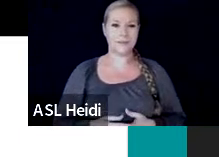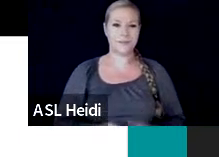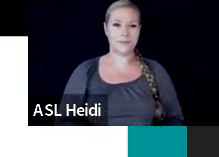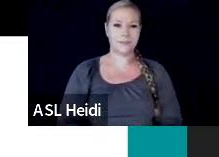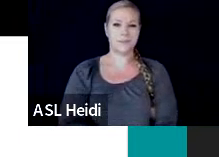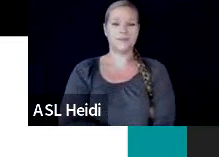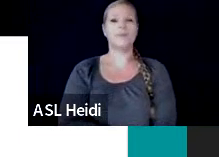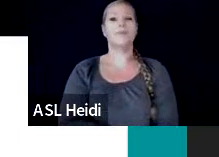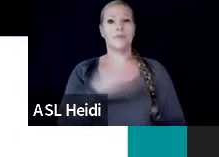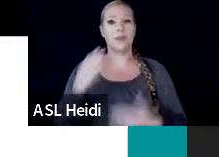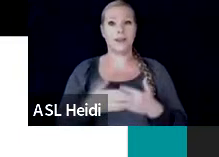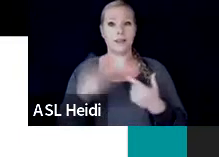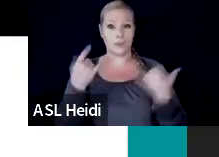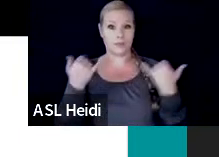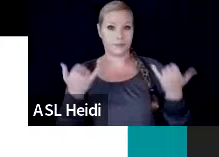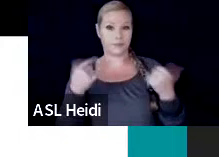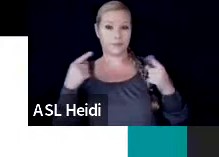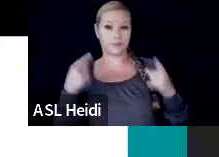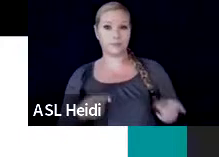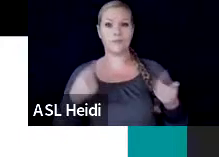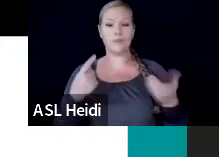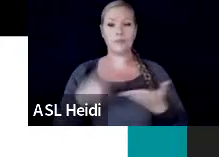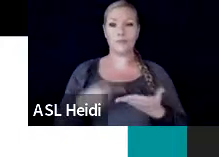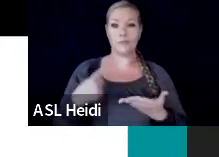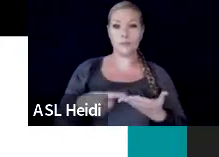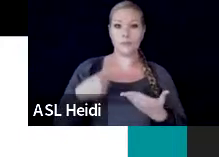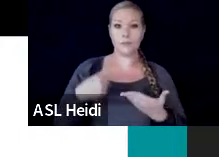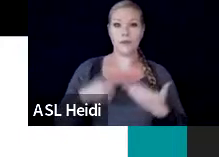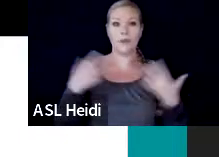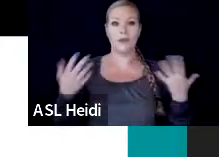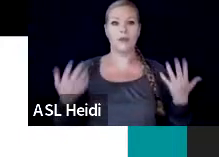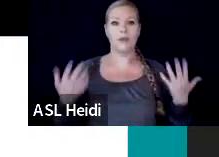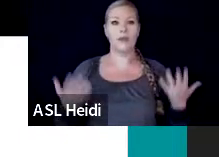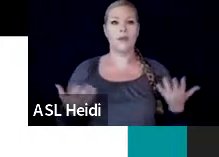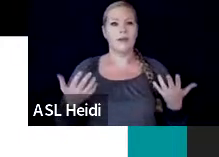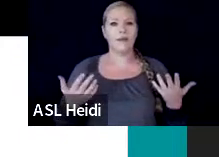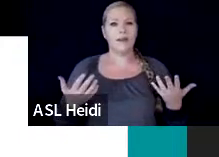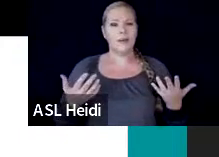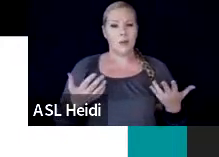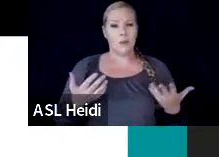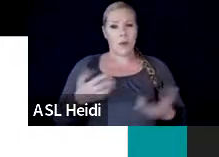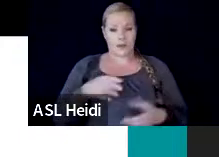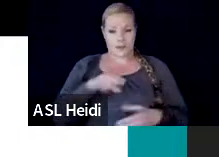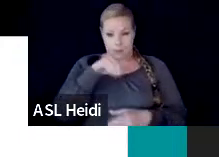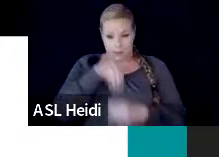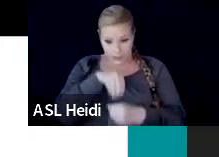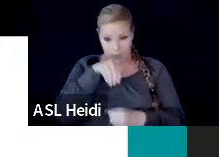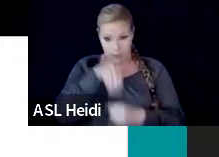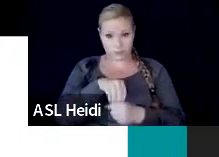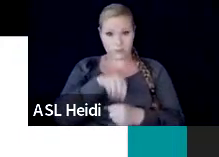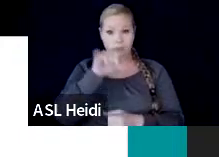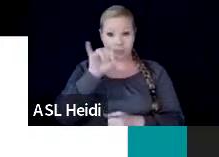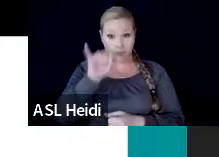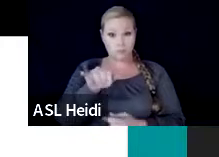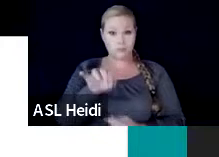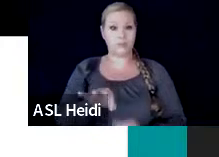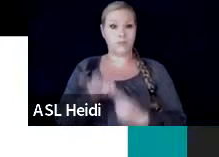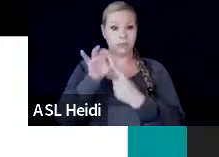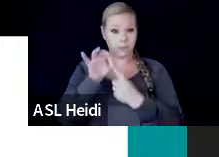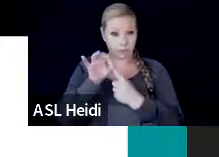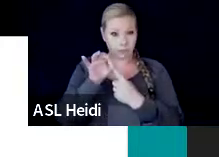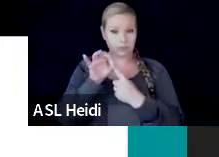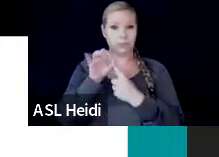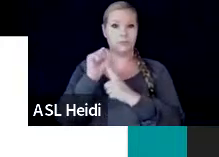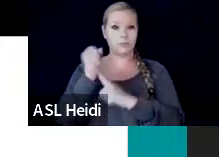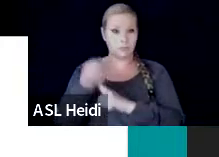So when we talk about what the content of those conditions really amounts to,